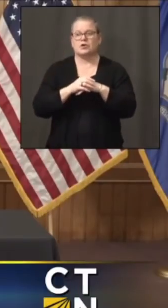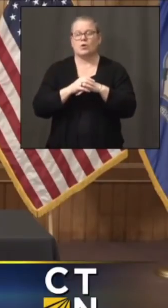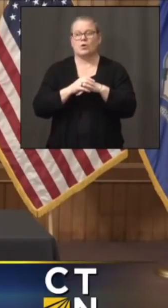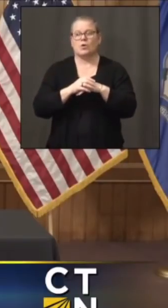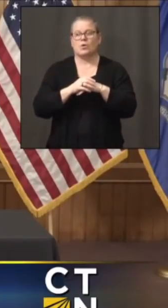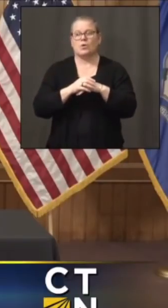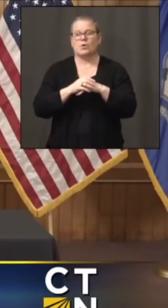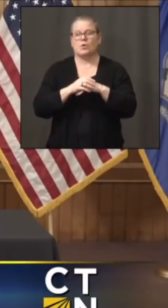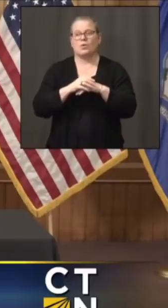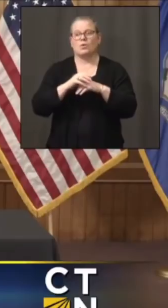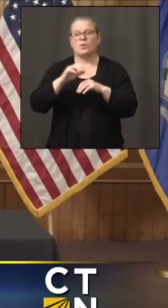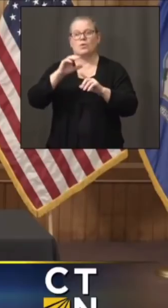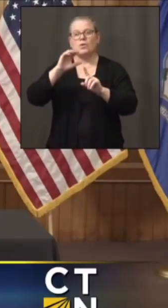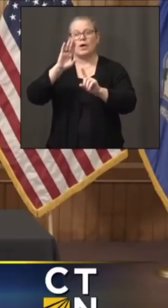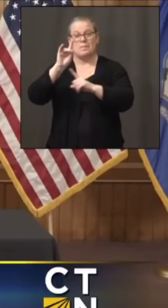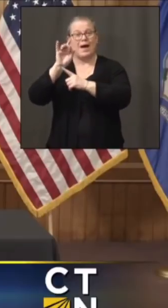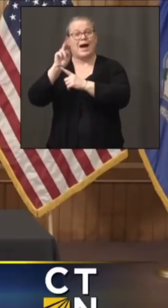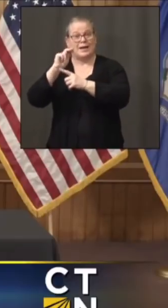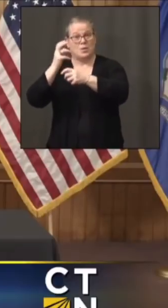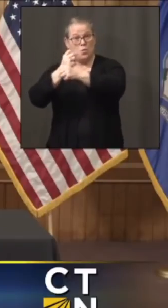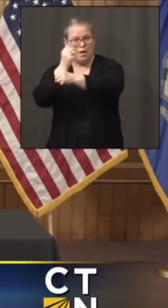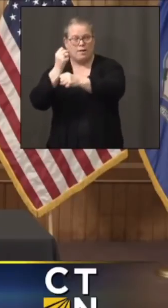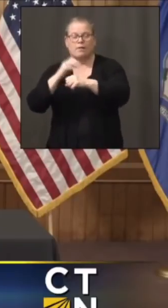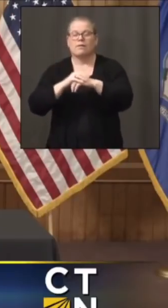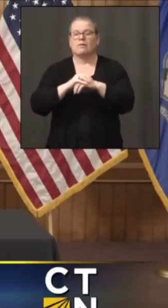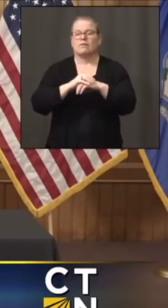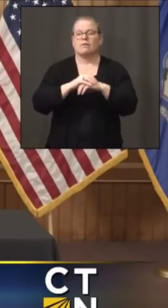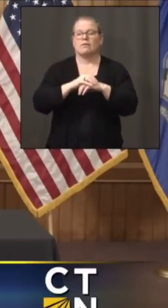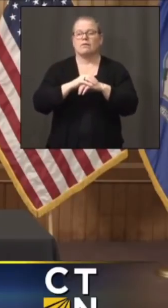supporters. What can you say to them now that